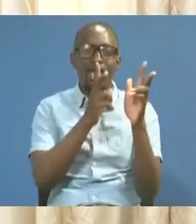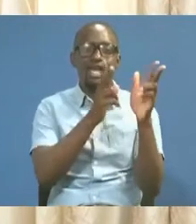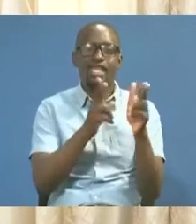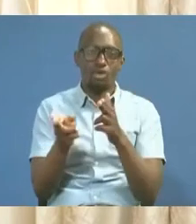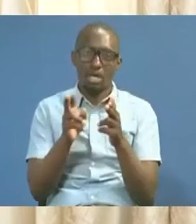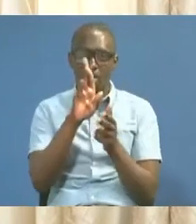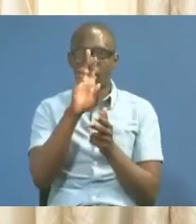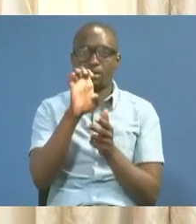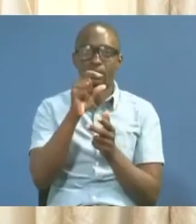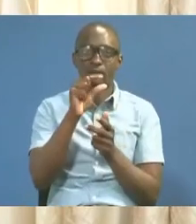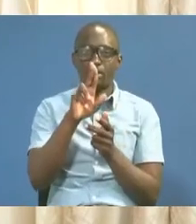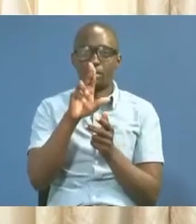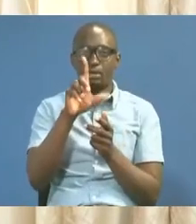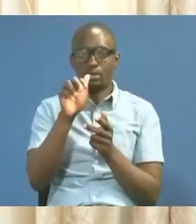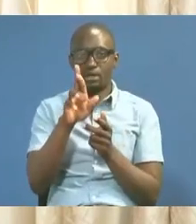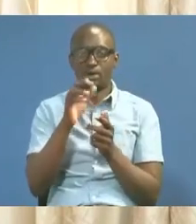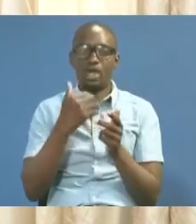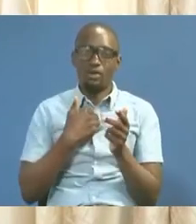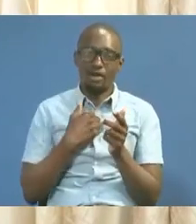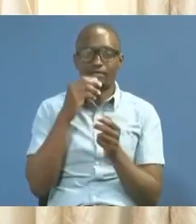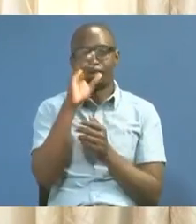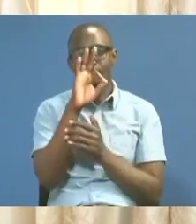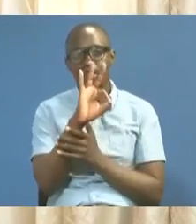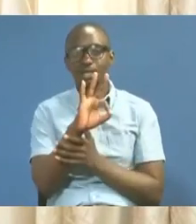called the, you take